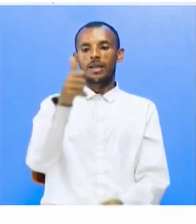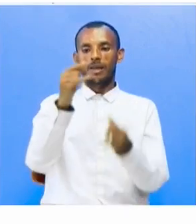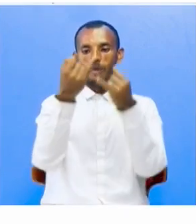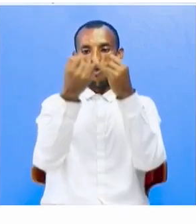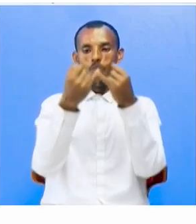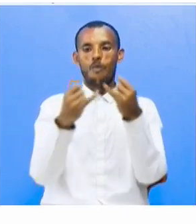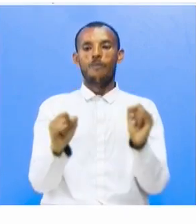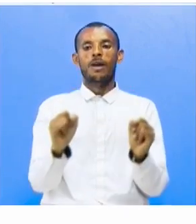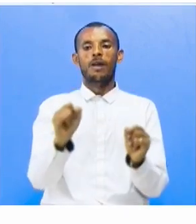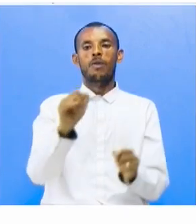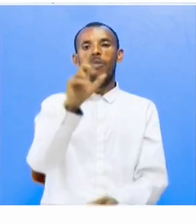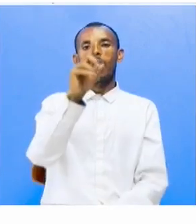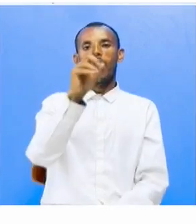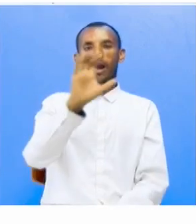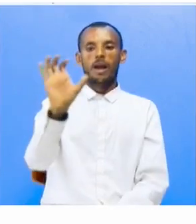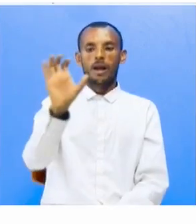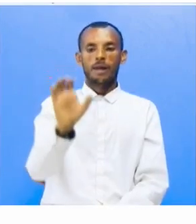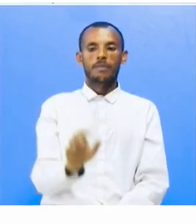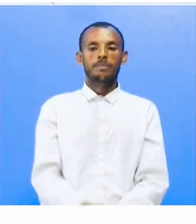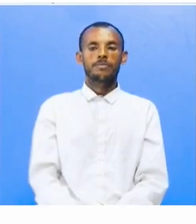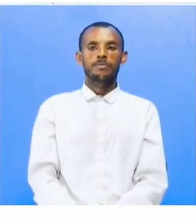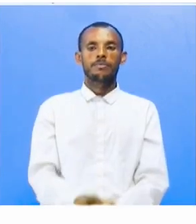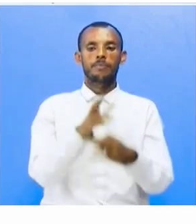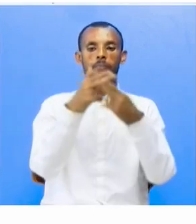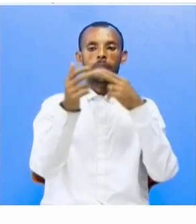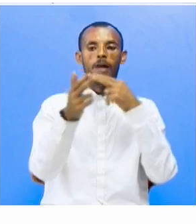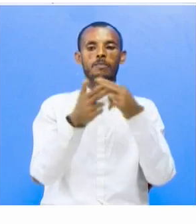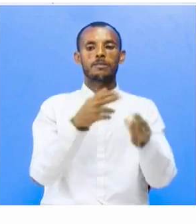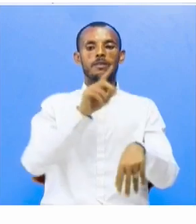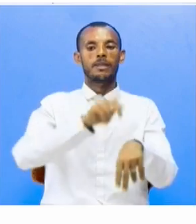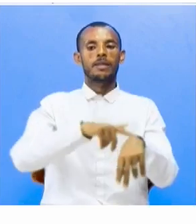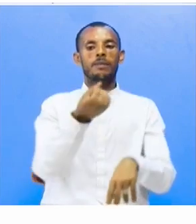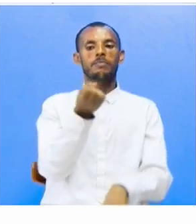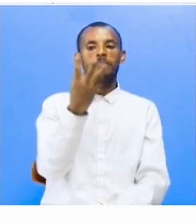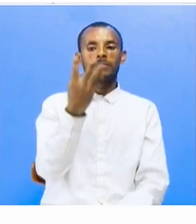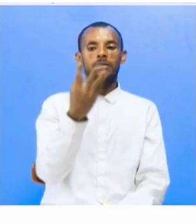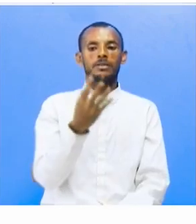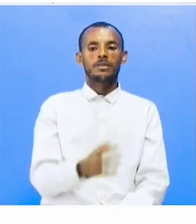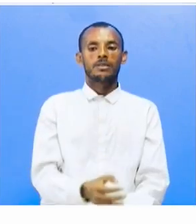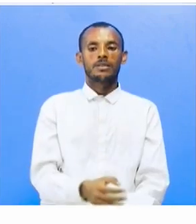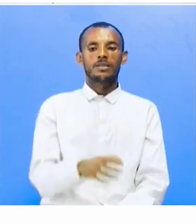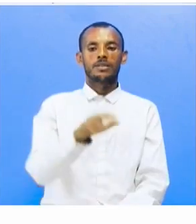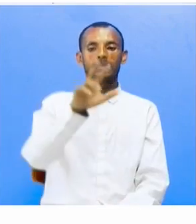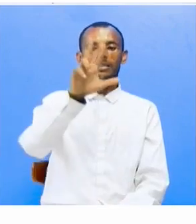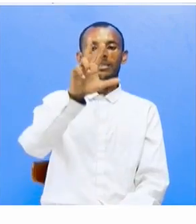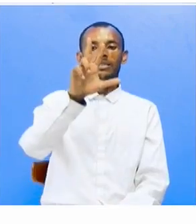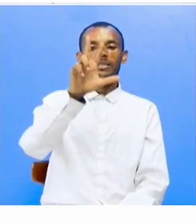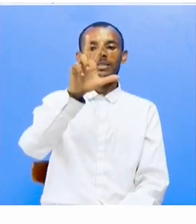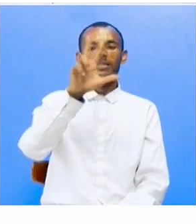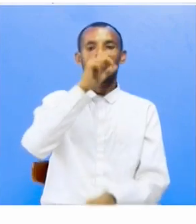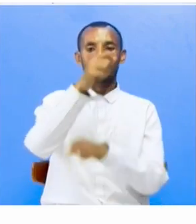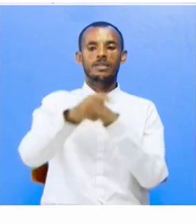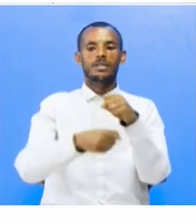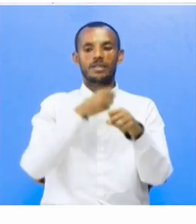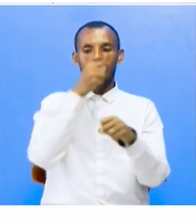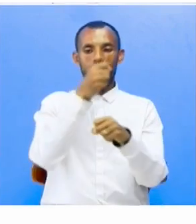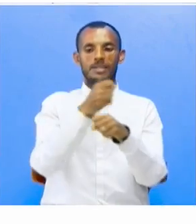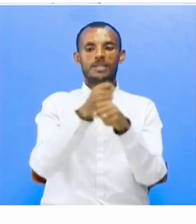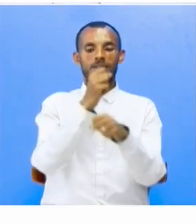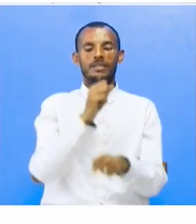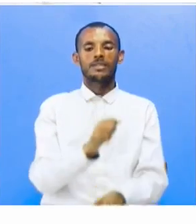over 100 times time is 3. The length of period is